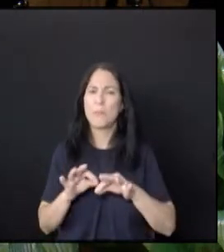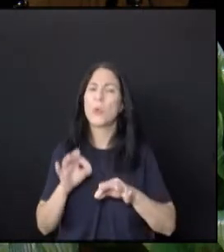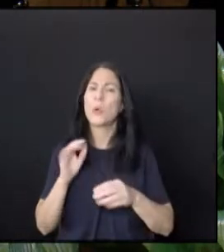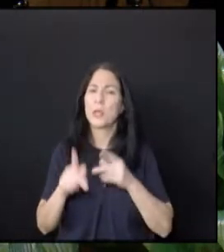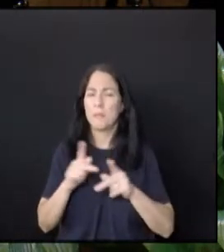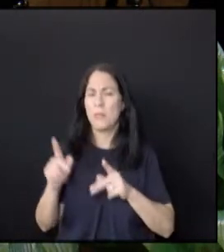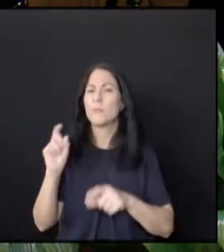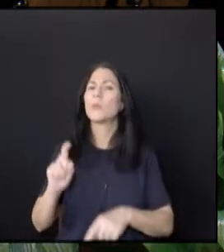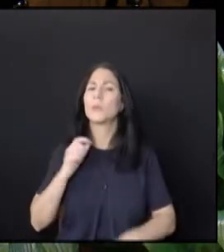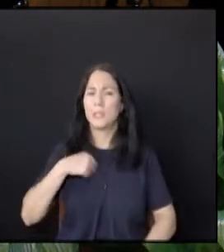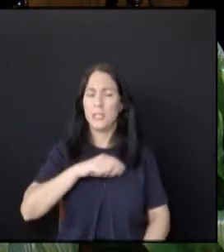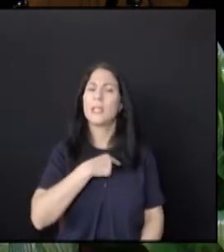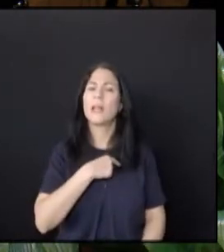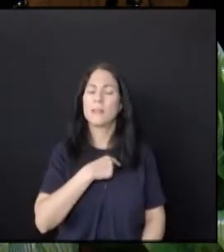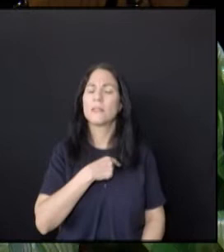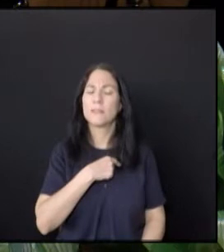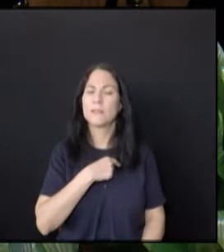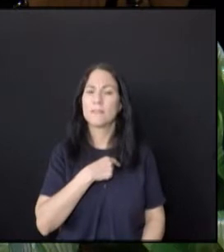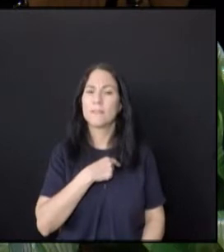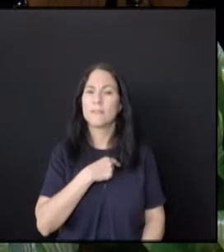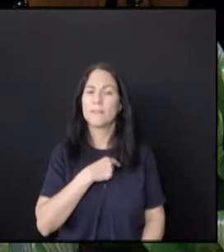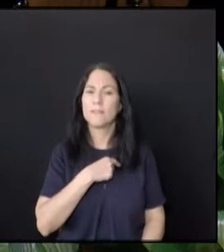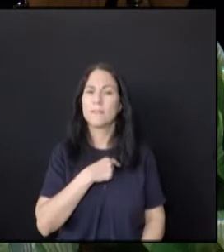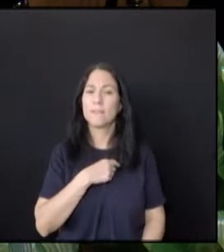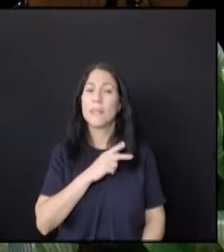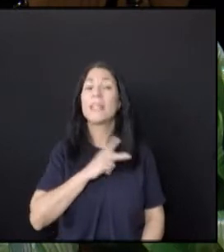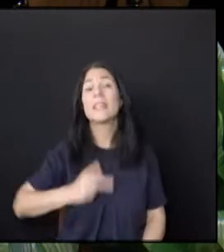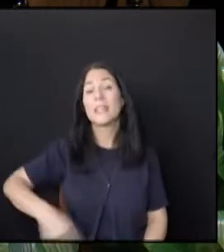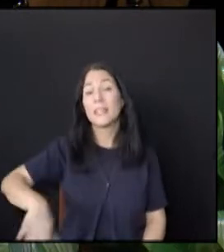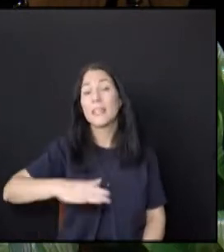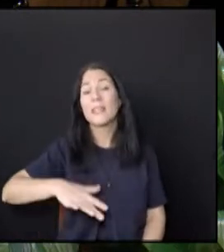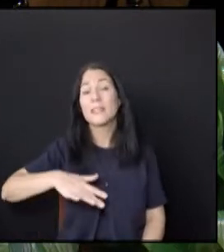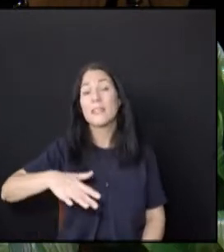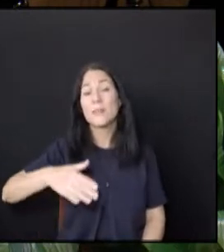what we'd expect if we were talking about kingdoms of men.